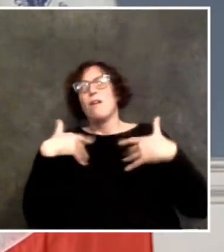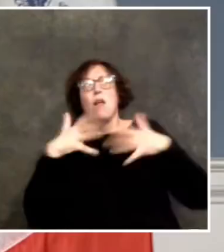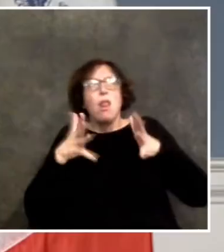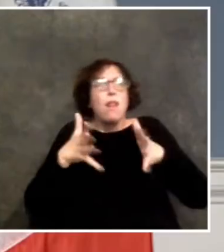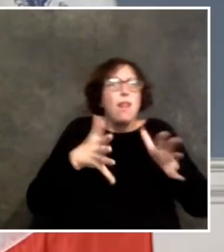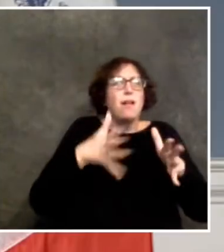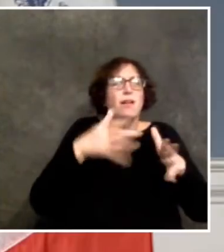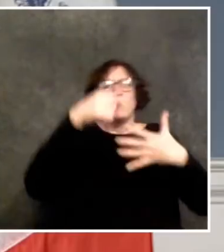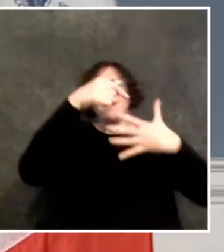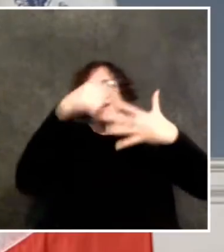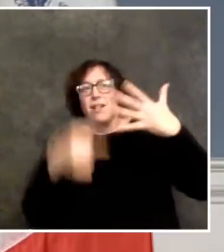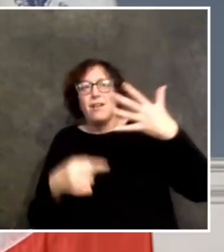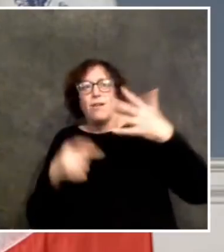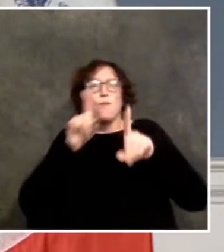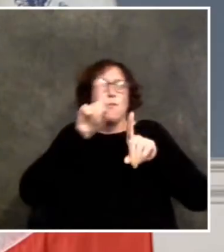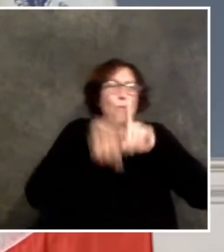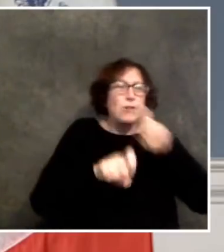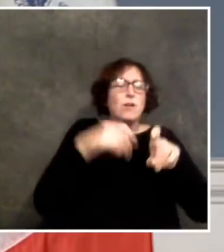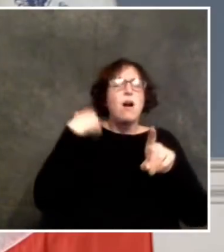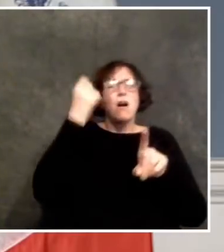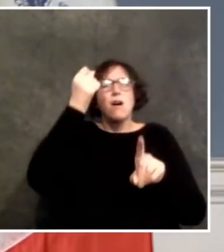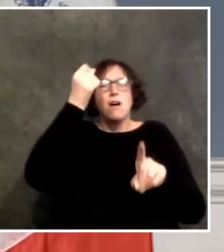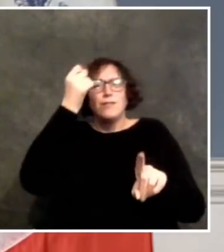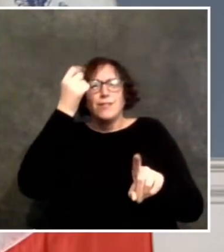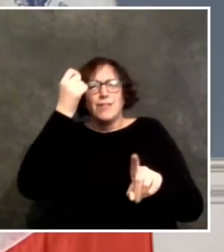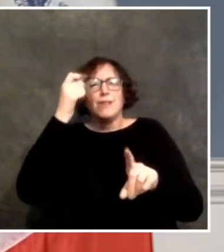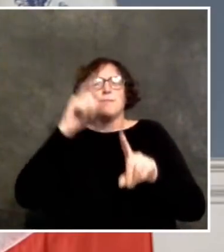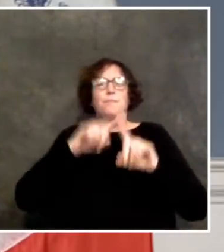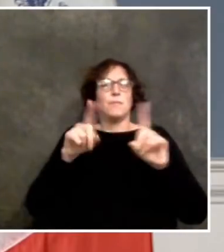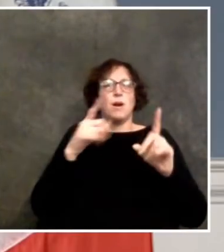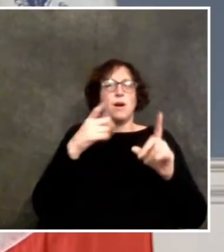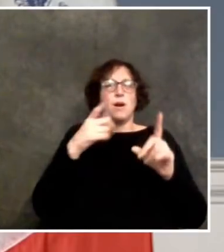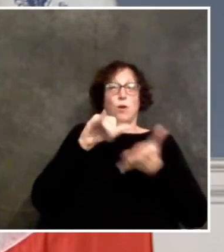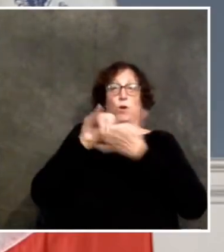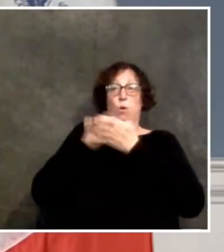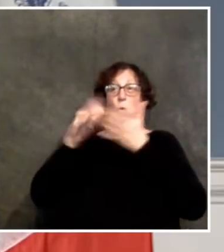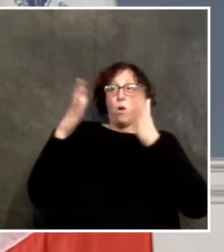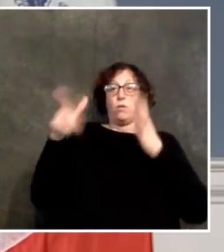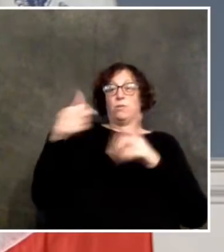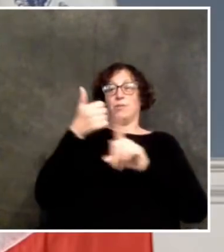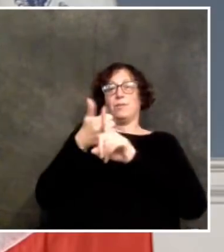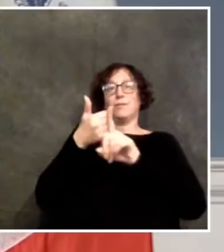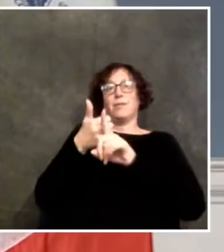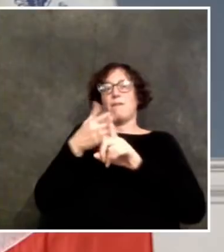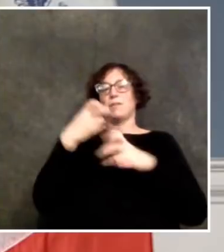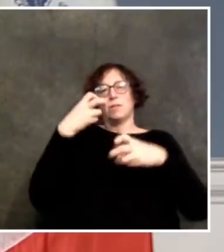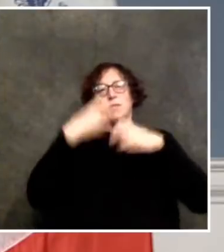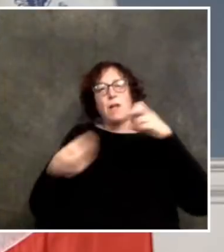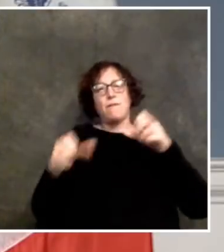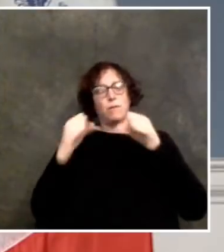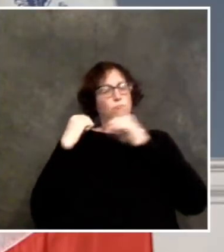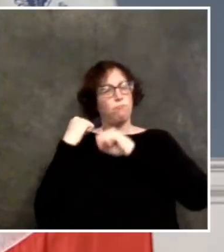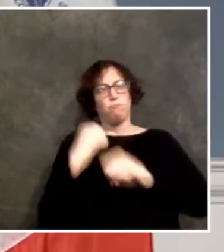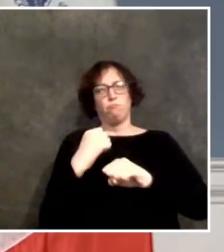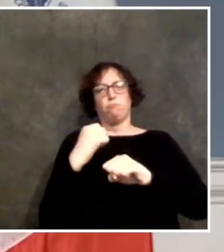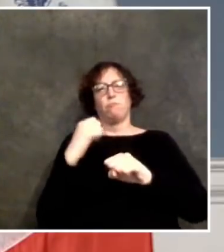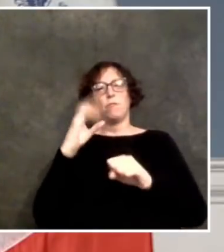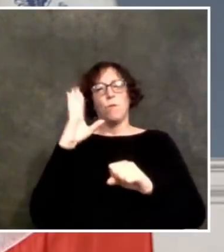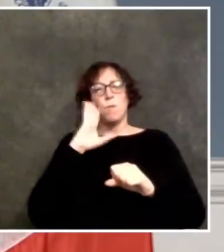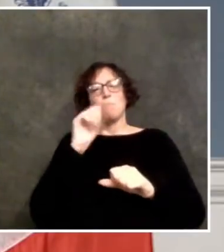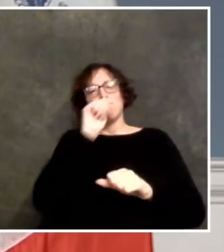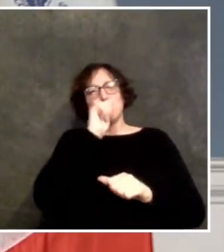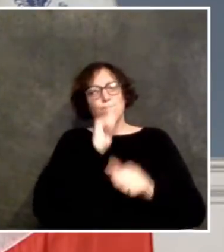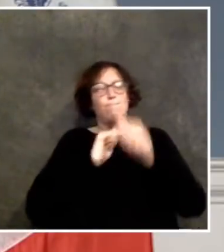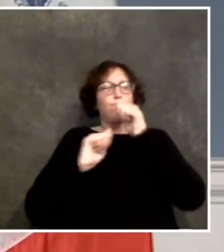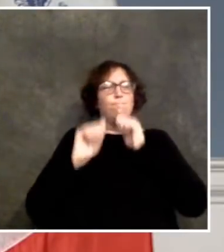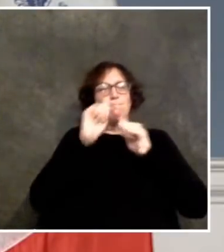to find a way to get through, and they're going to make those practical adjustments, and they just go on with their lives. That's who New Yorkers are. Even after terror attacks,